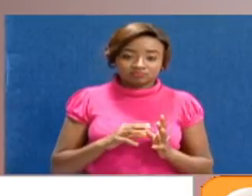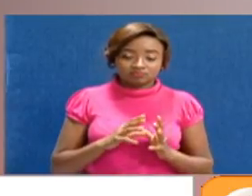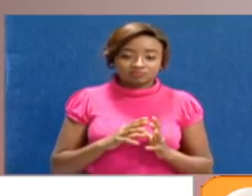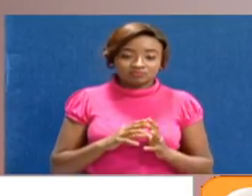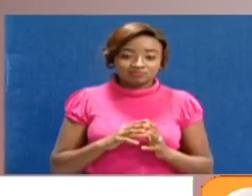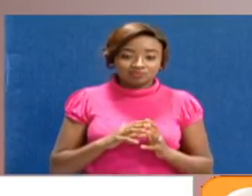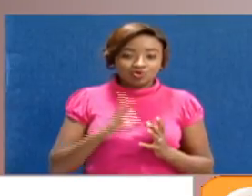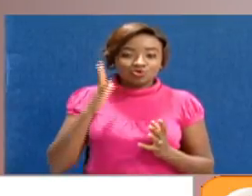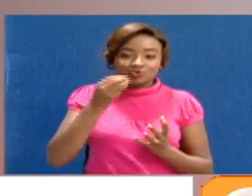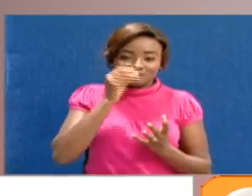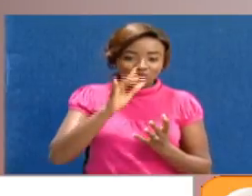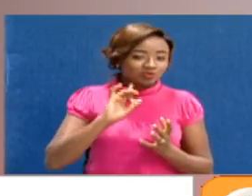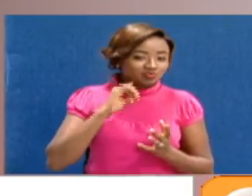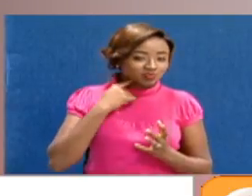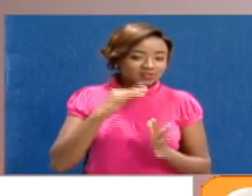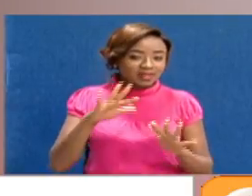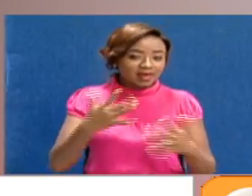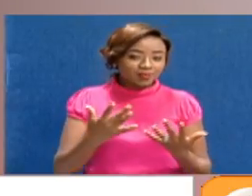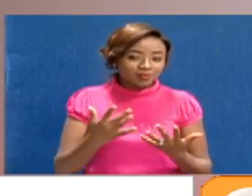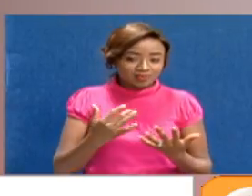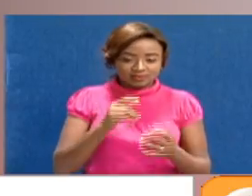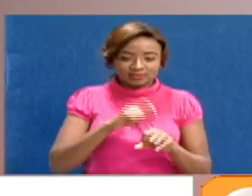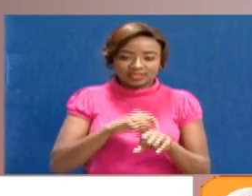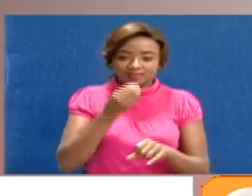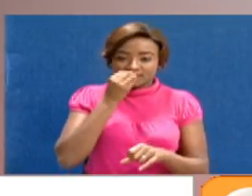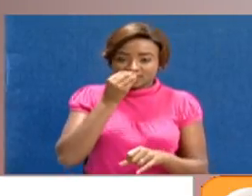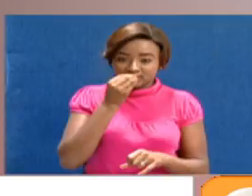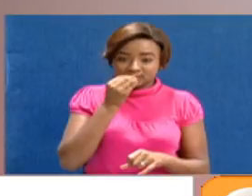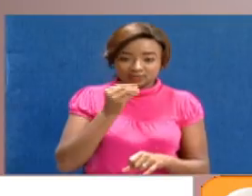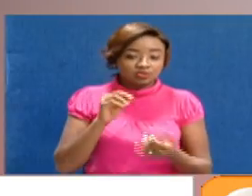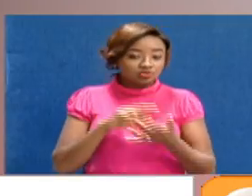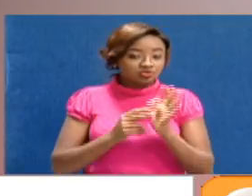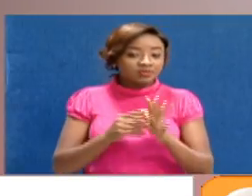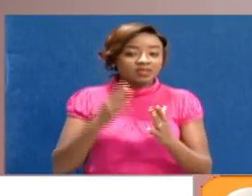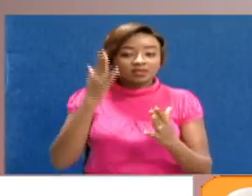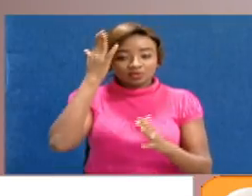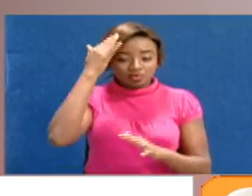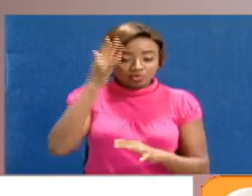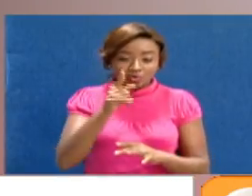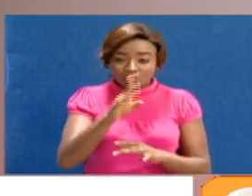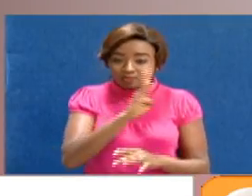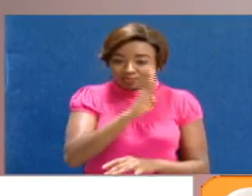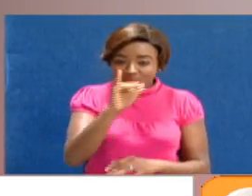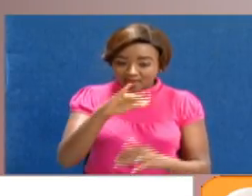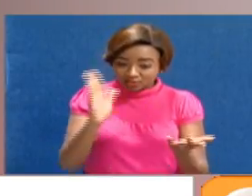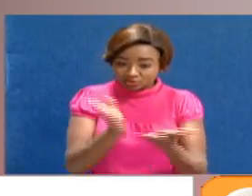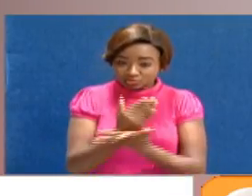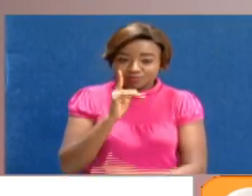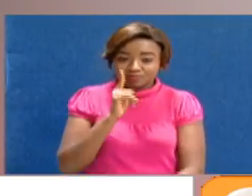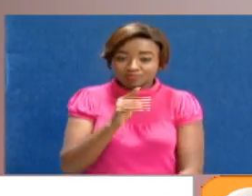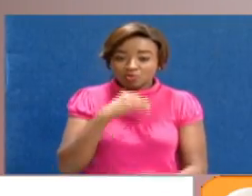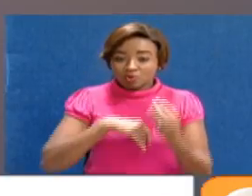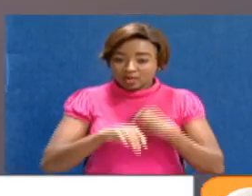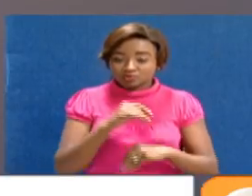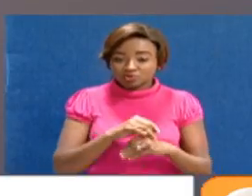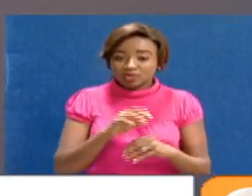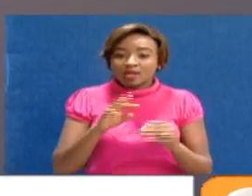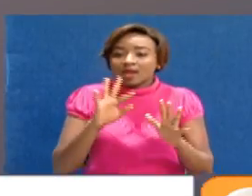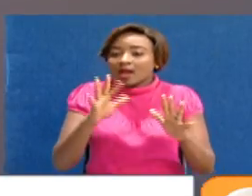eating. Is BBI addressing this? Shall we ever, ever have guys being